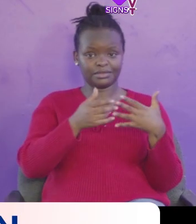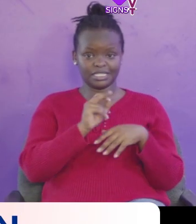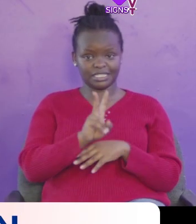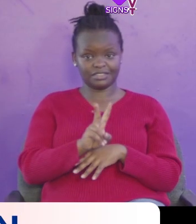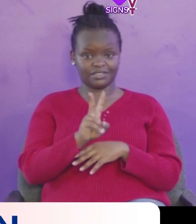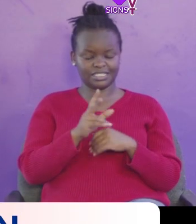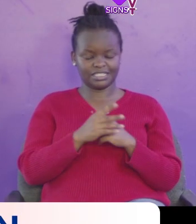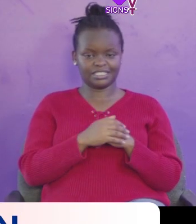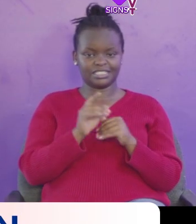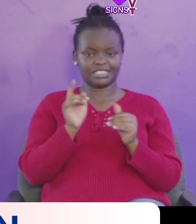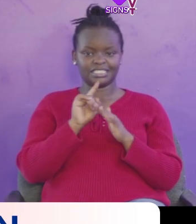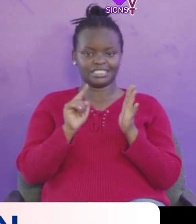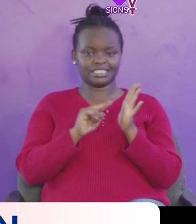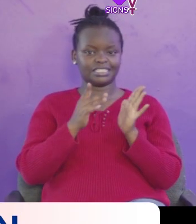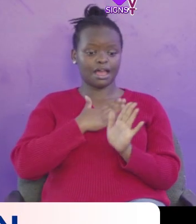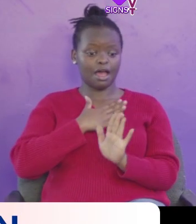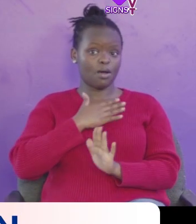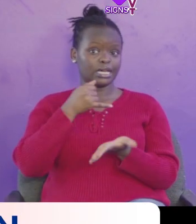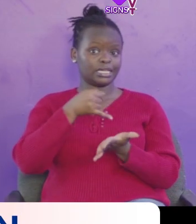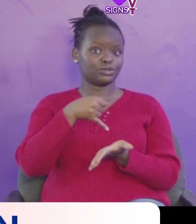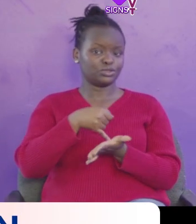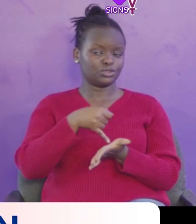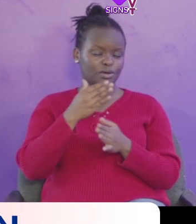is our inclusion platform.